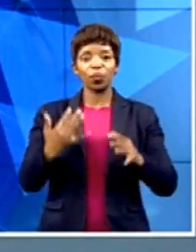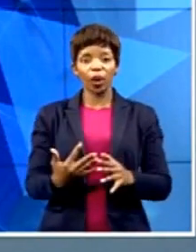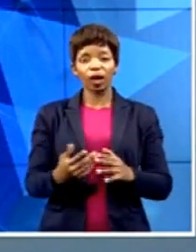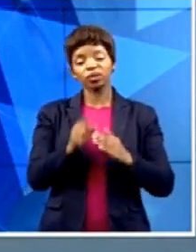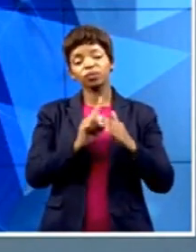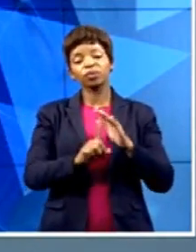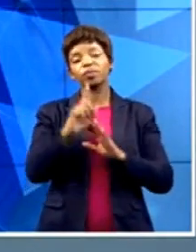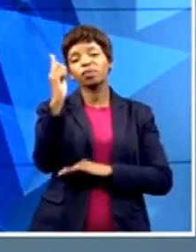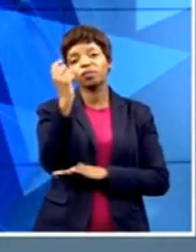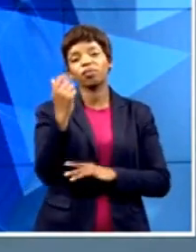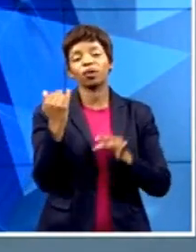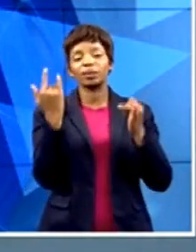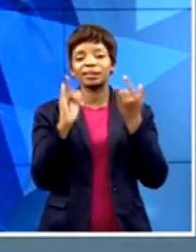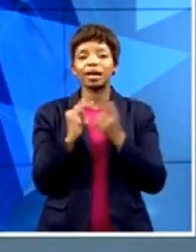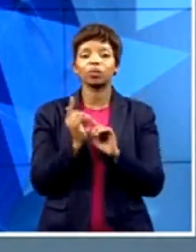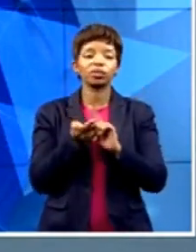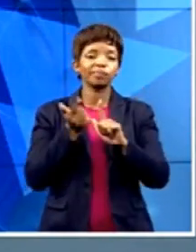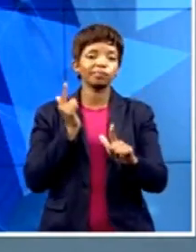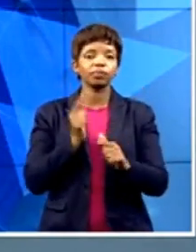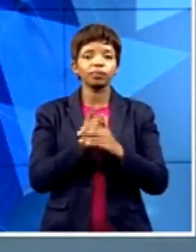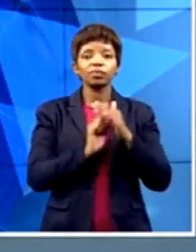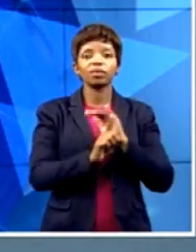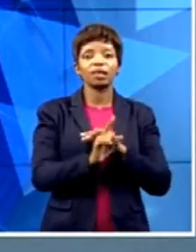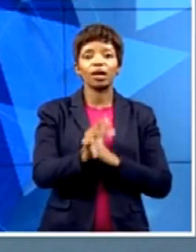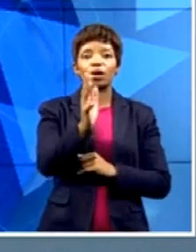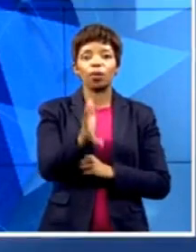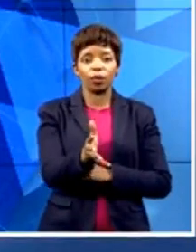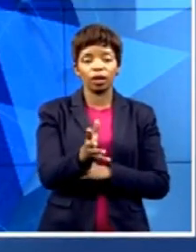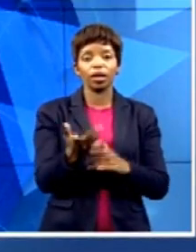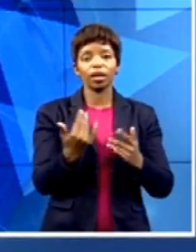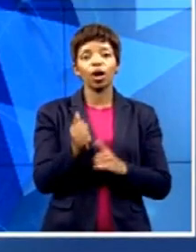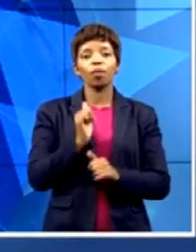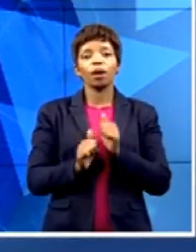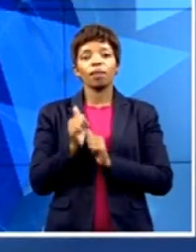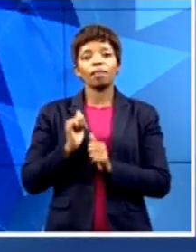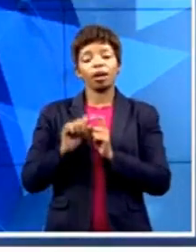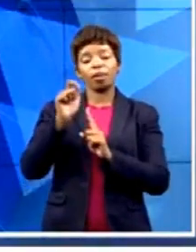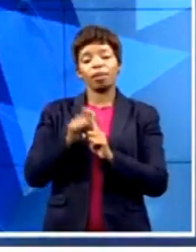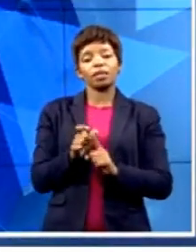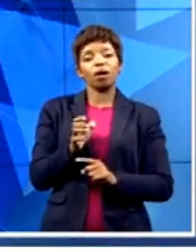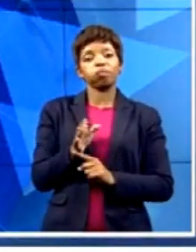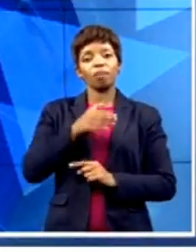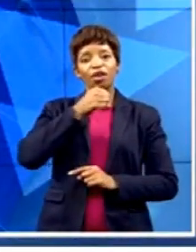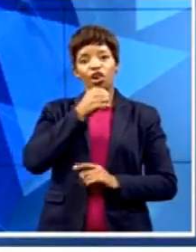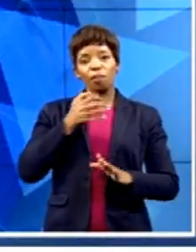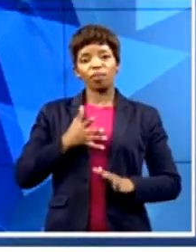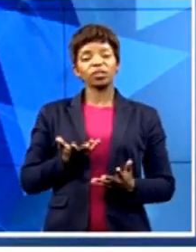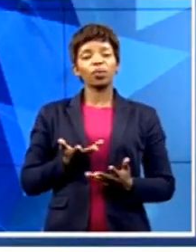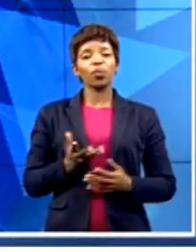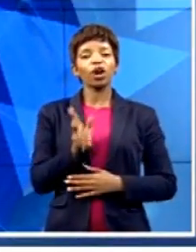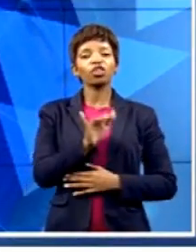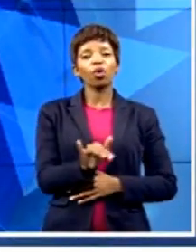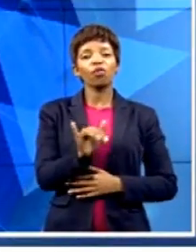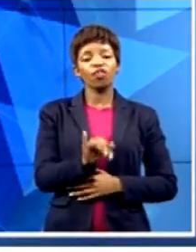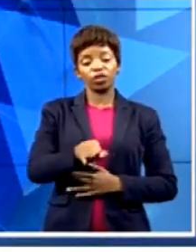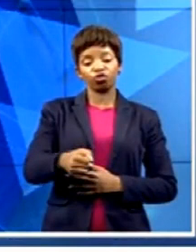back Hasina Gori back into the conversation. She's at the Yeoville Clinic in Johannesburg. Hasina, thank you very much indeed for coming back to us. I just got this